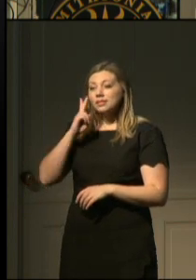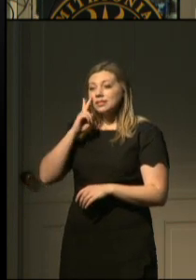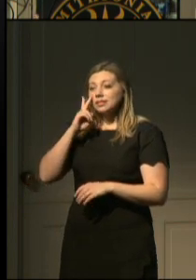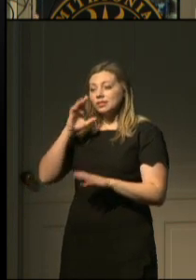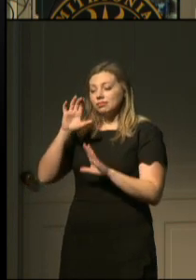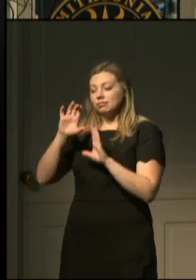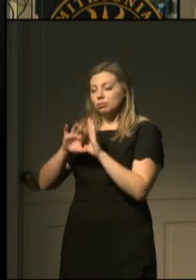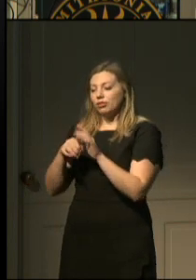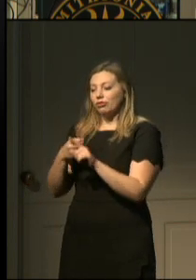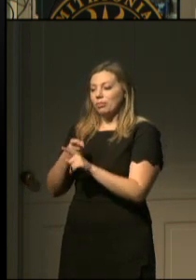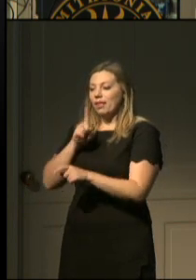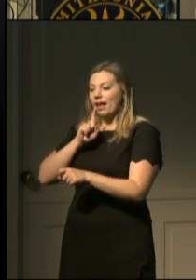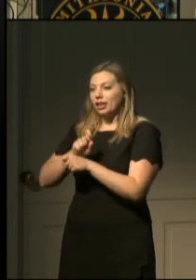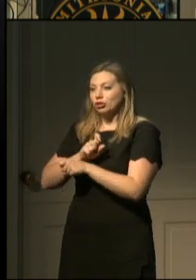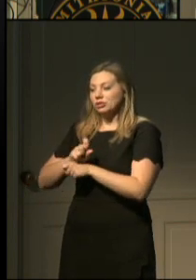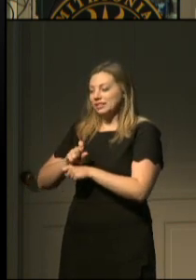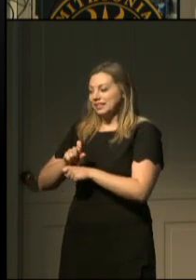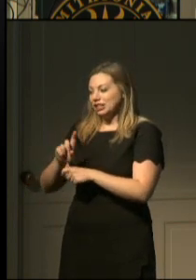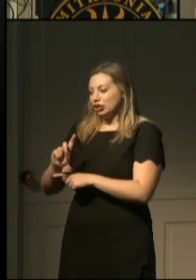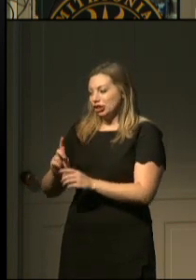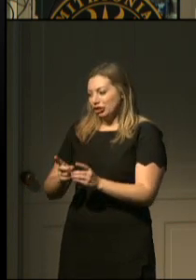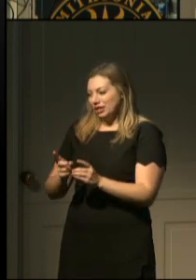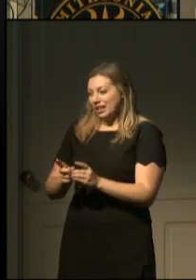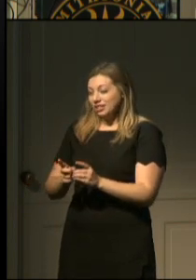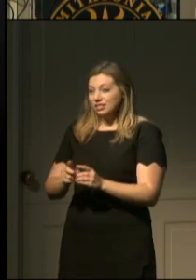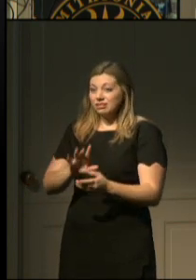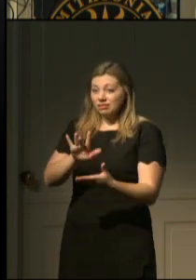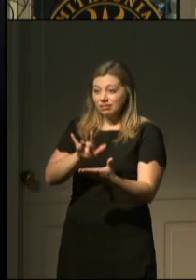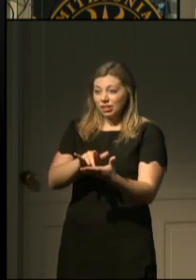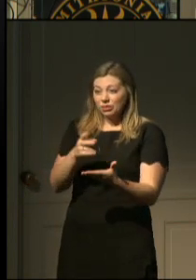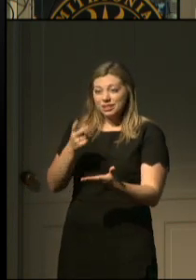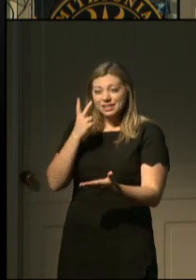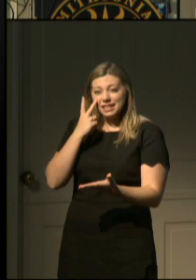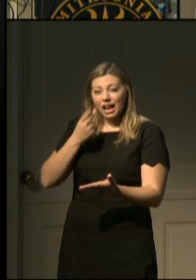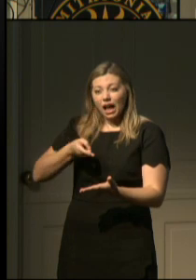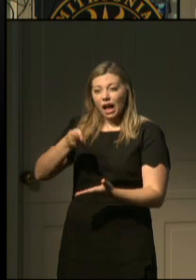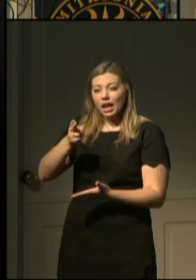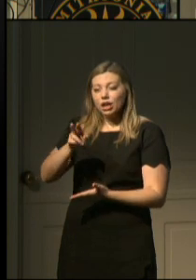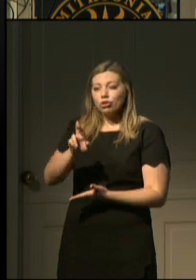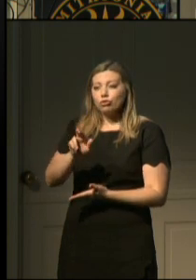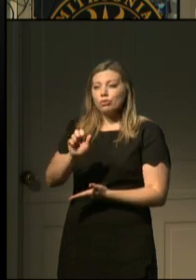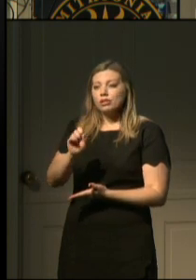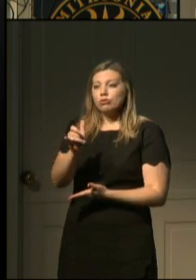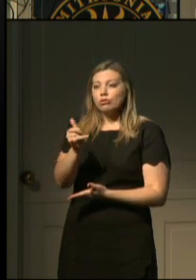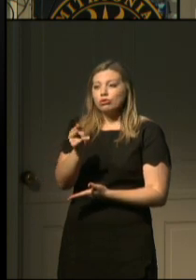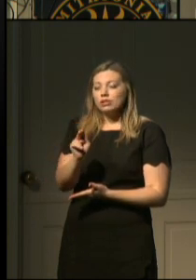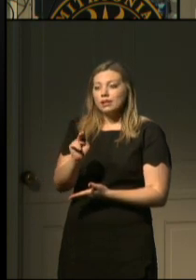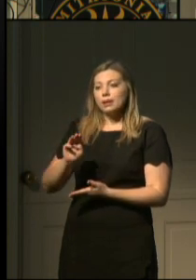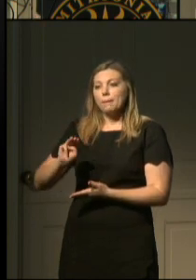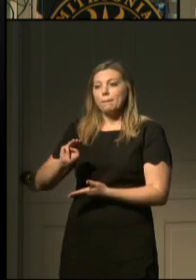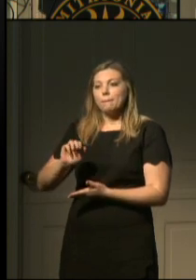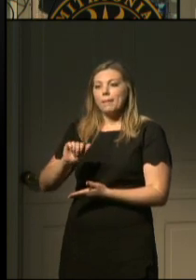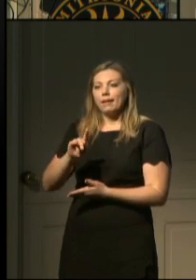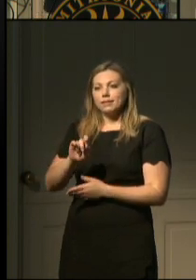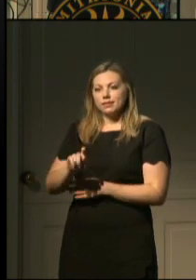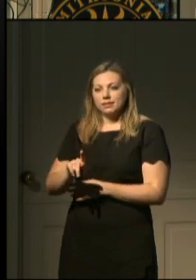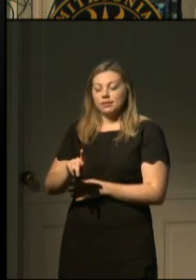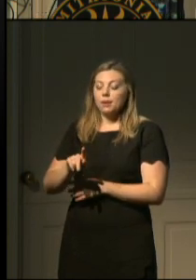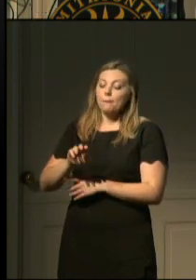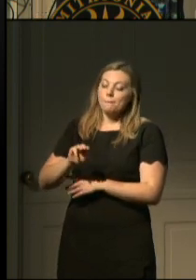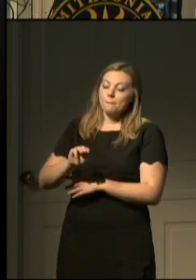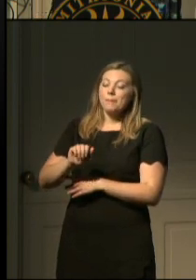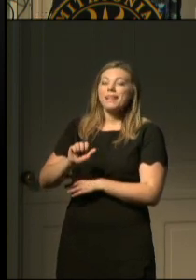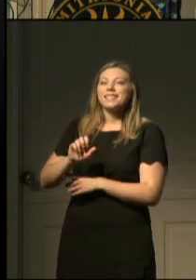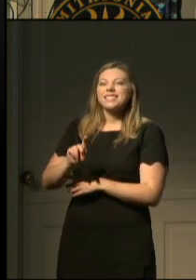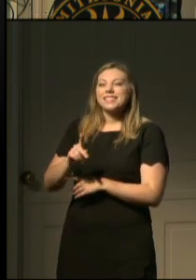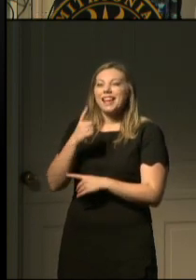digitization. And then in the center, they're high-resolution masks with all the non-plant information removed. And this is important